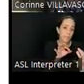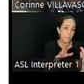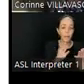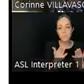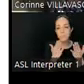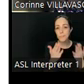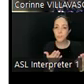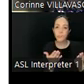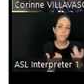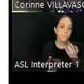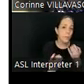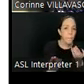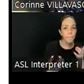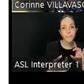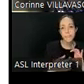questions?